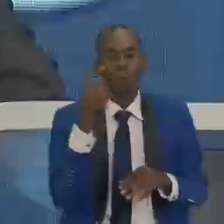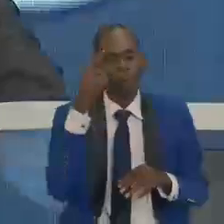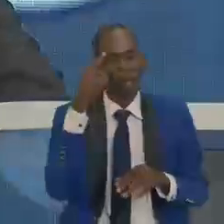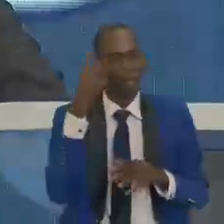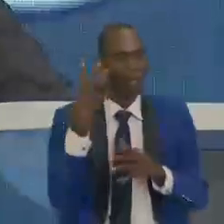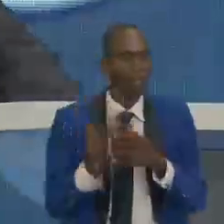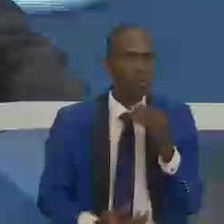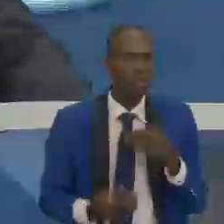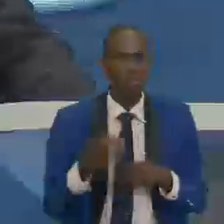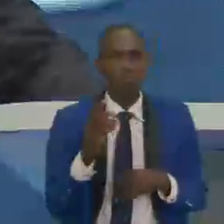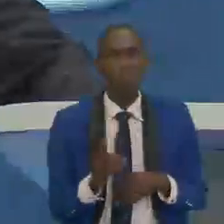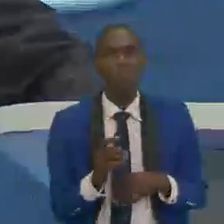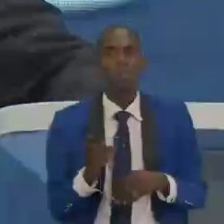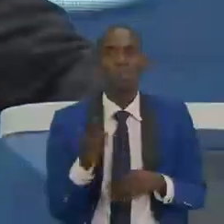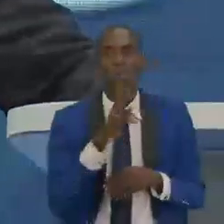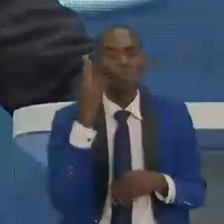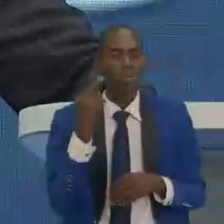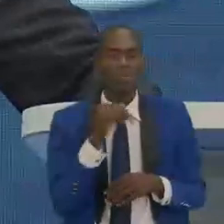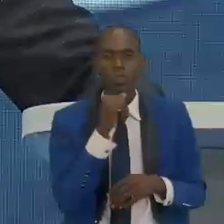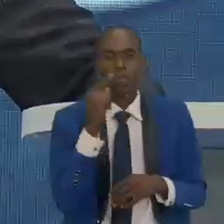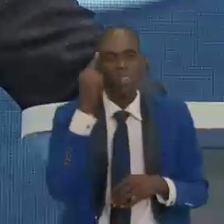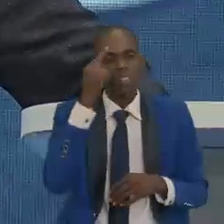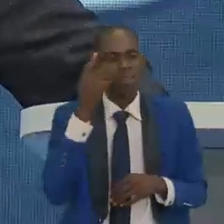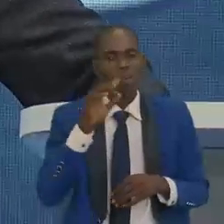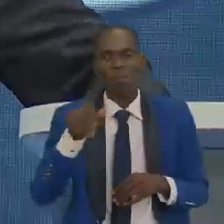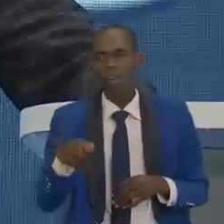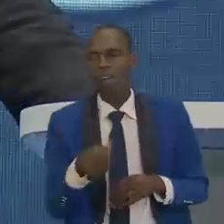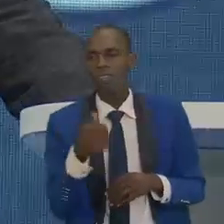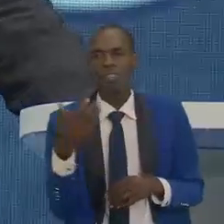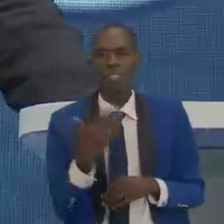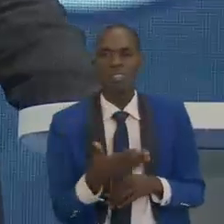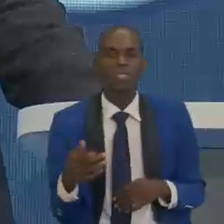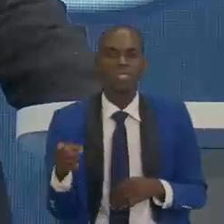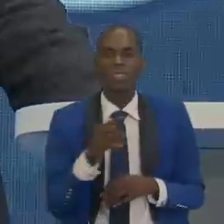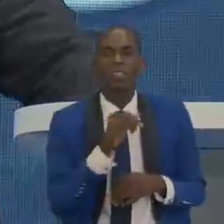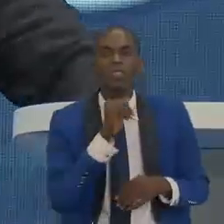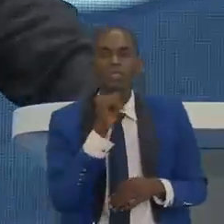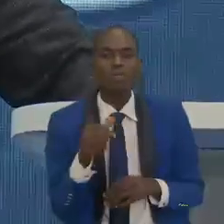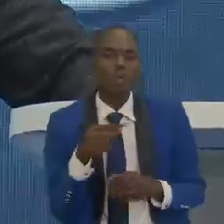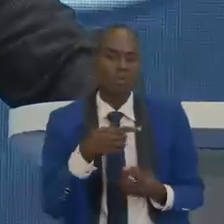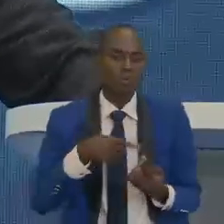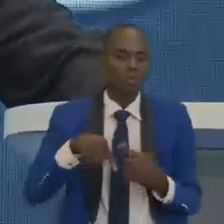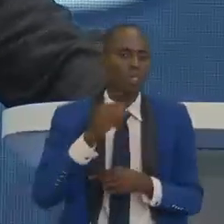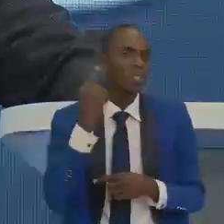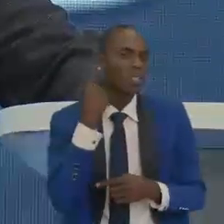They were not thinking of another sin. They didn't turn their ears away